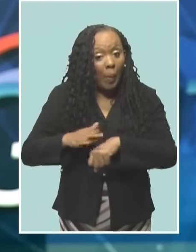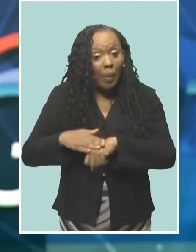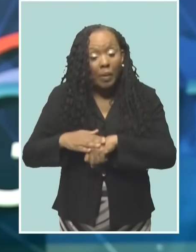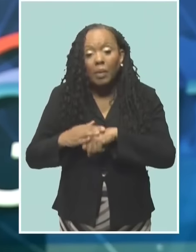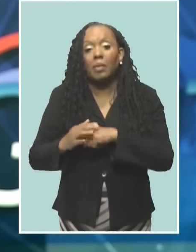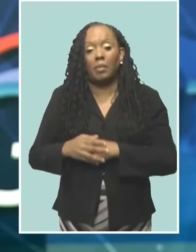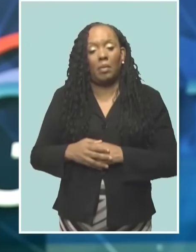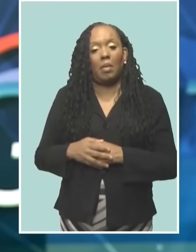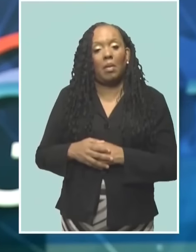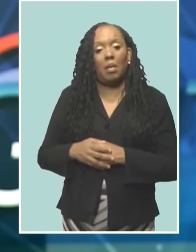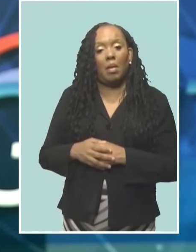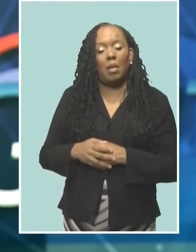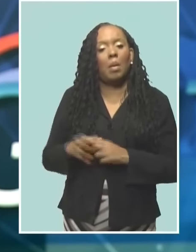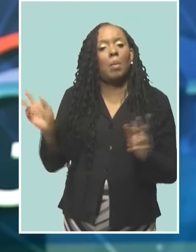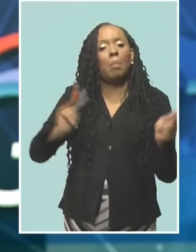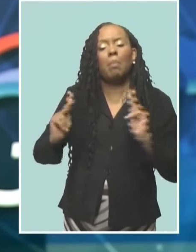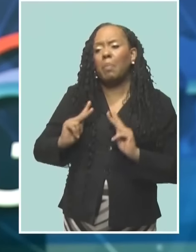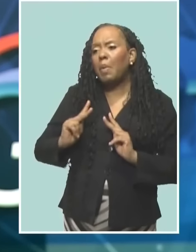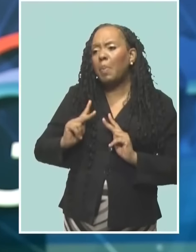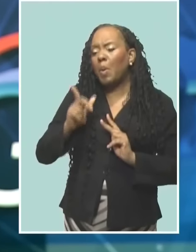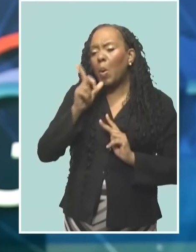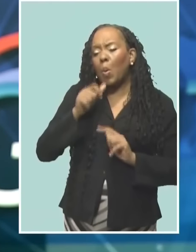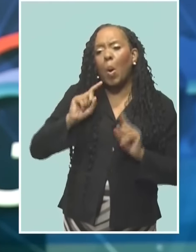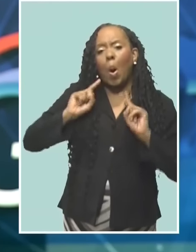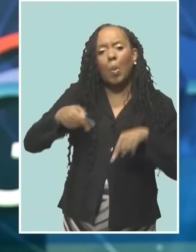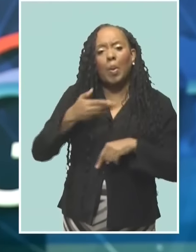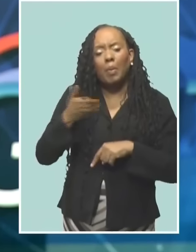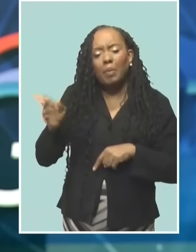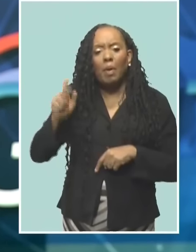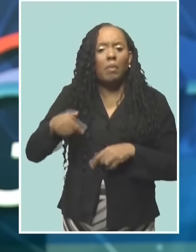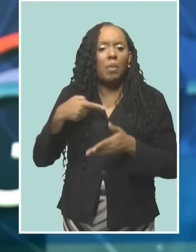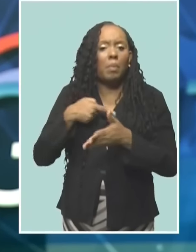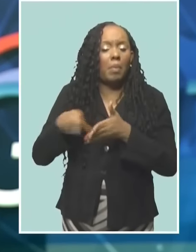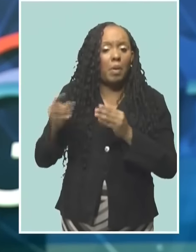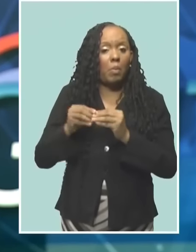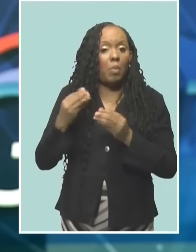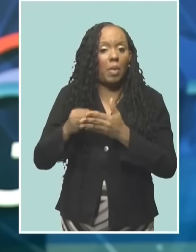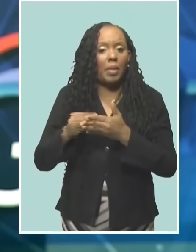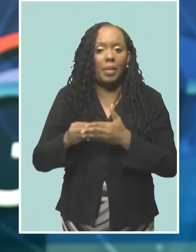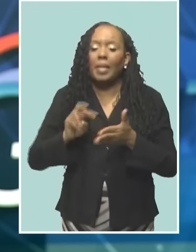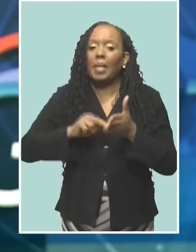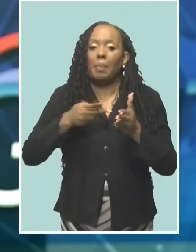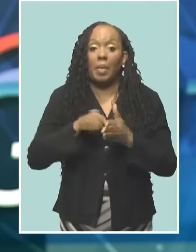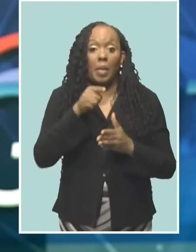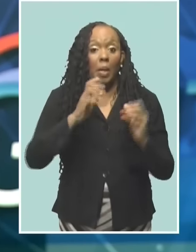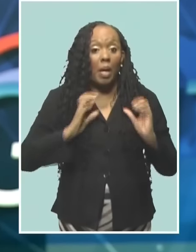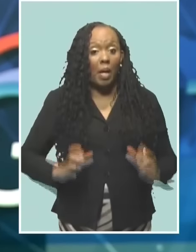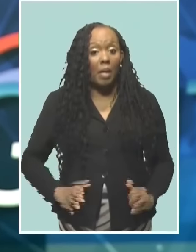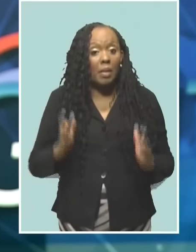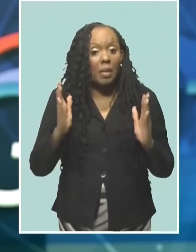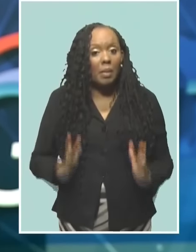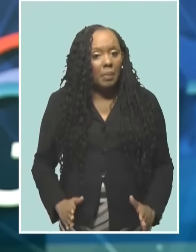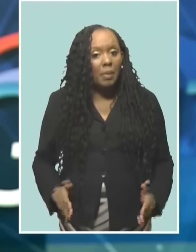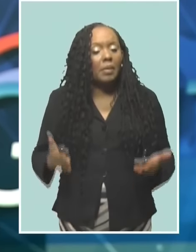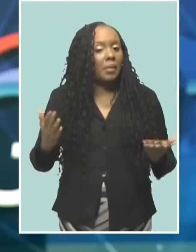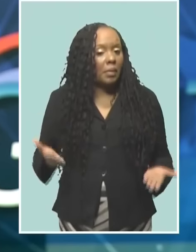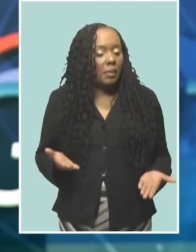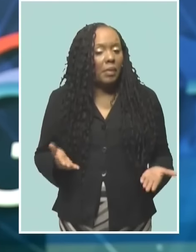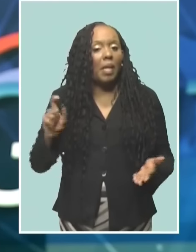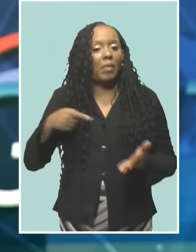rates, the managing director of Woolworth Barbados, Martin Bryan, is suggesting that government's VAT-free initiative would benefit